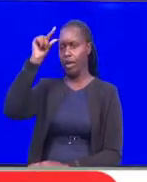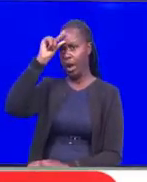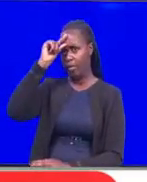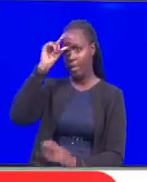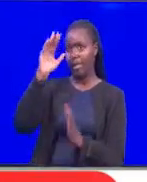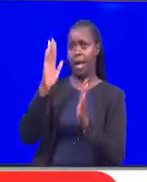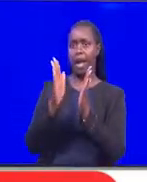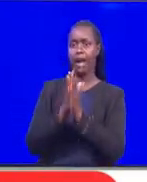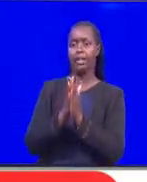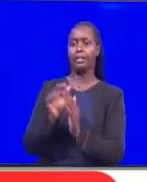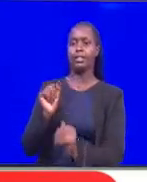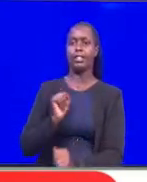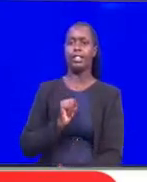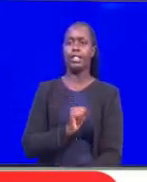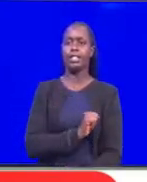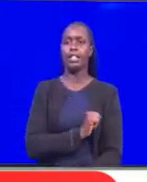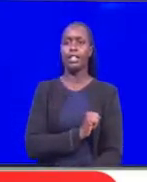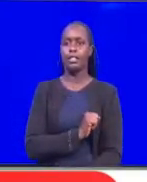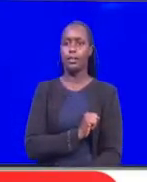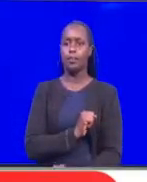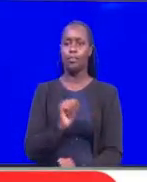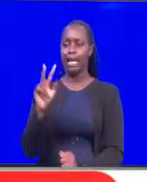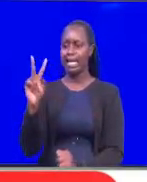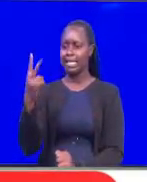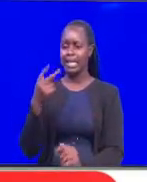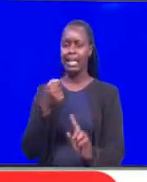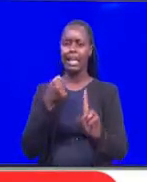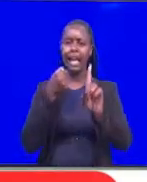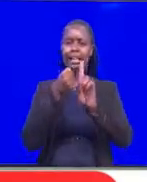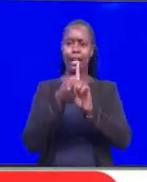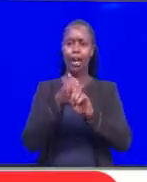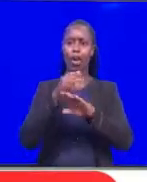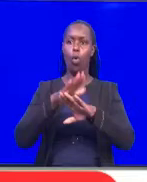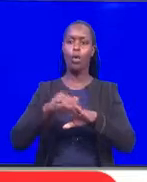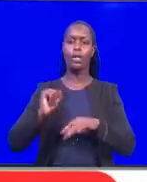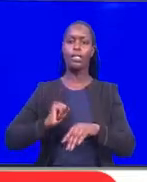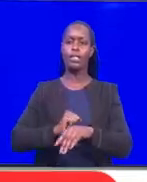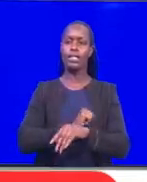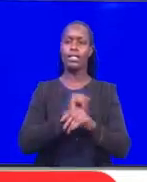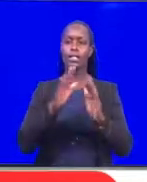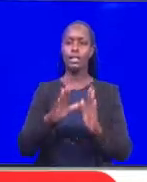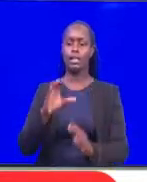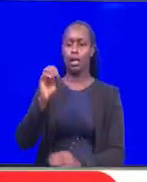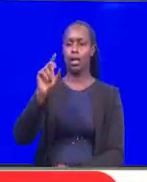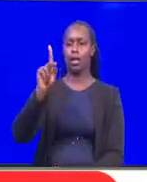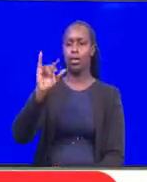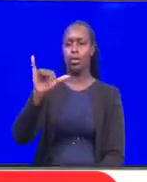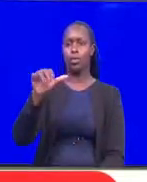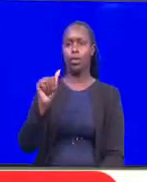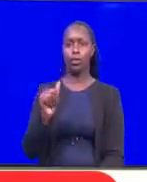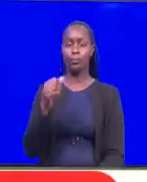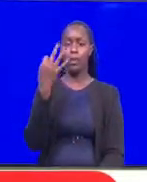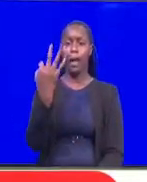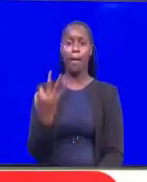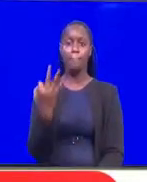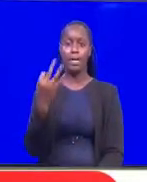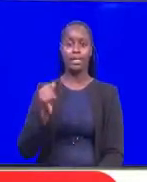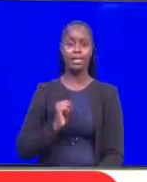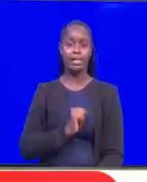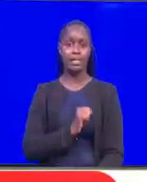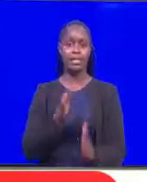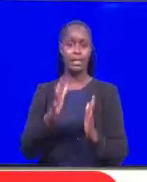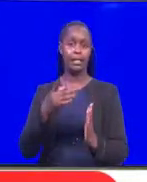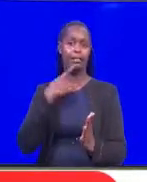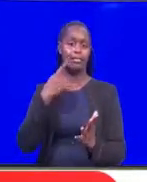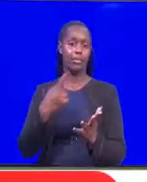Senate. This is the second attempt of an attack on Senator Okiya Omtata. In March, the senator indicated that his vehicle was pelted